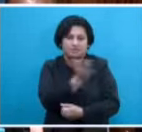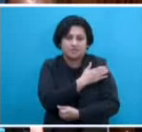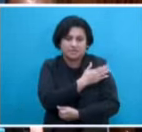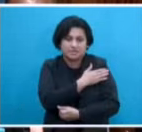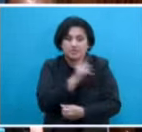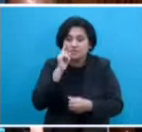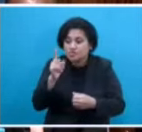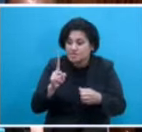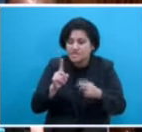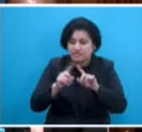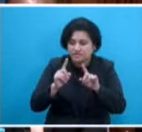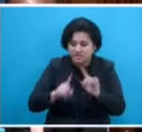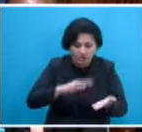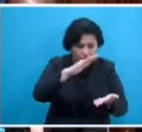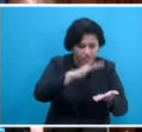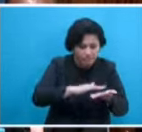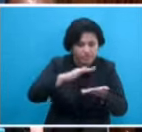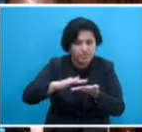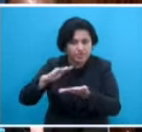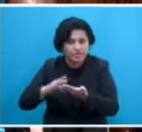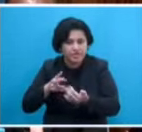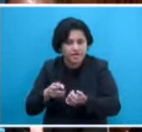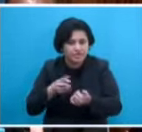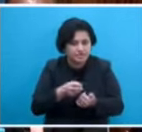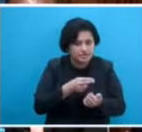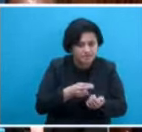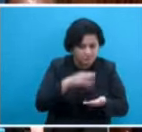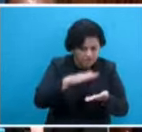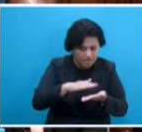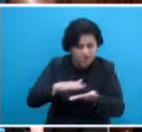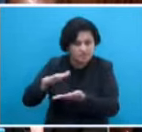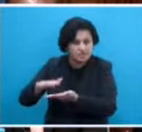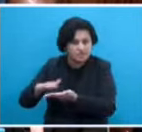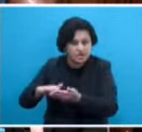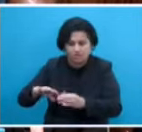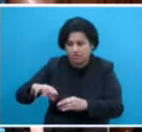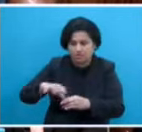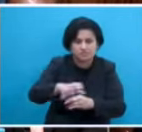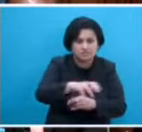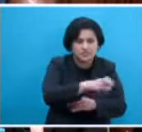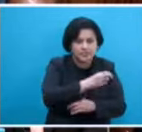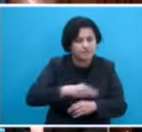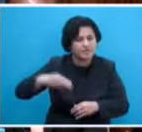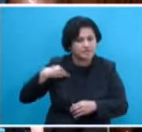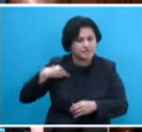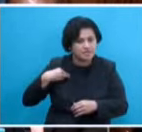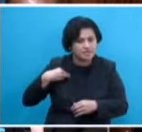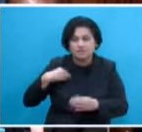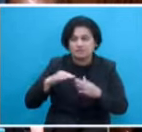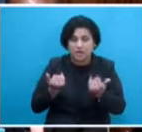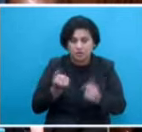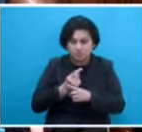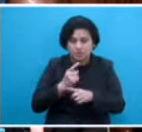austerity measures and cuts to almost every sector in our economy. We all know because many of us are talking about the hikes in new